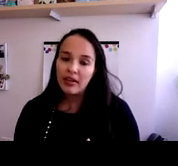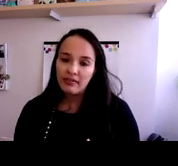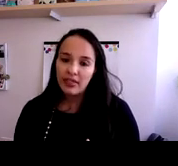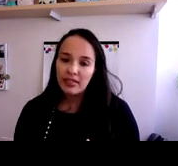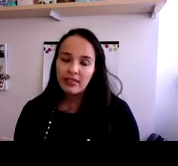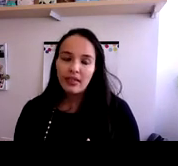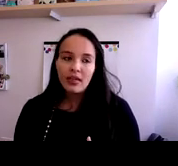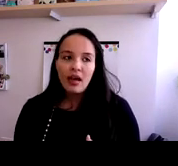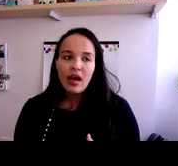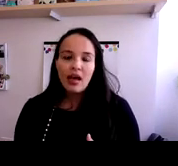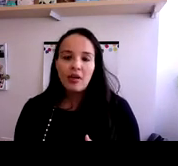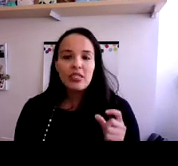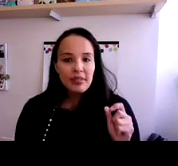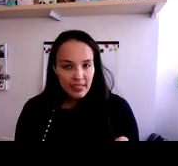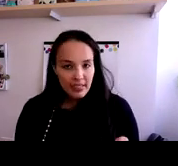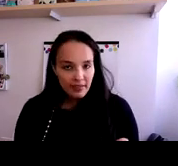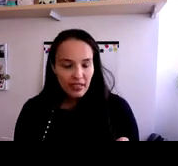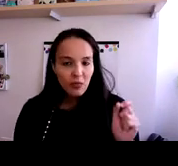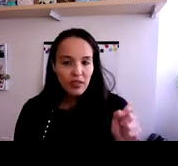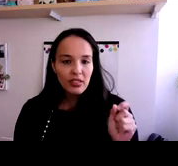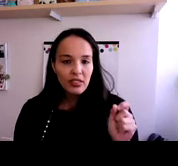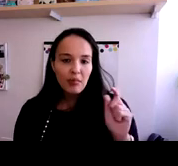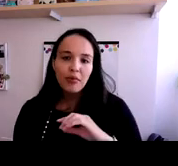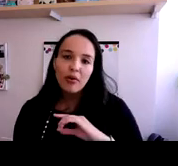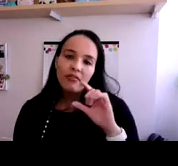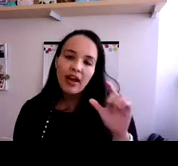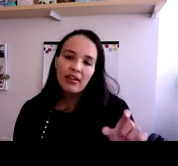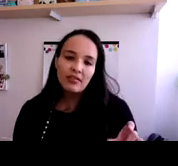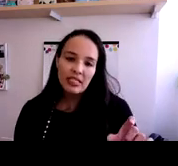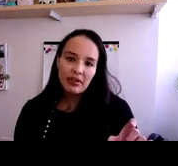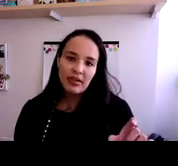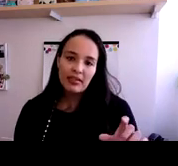and their infants. And we specifically wanted to look at